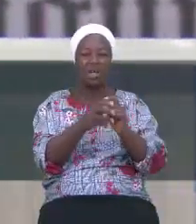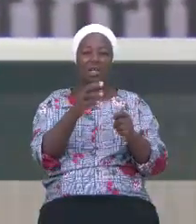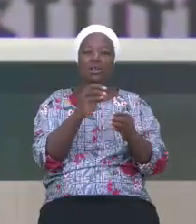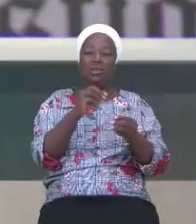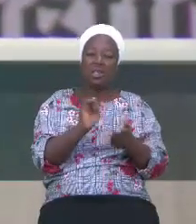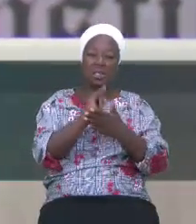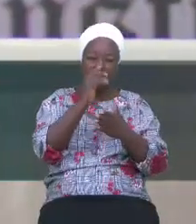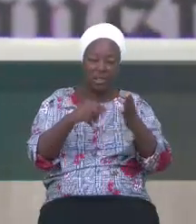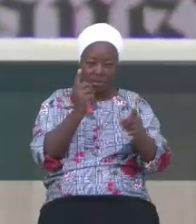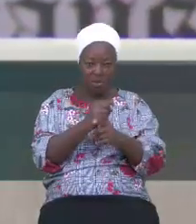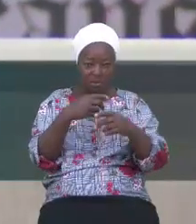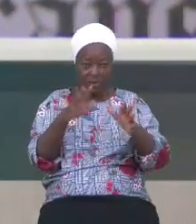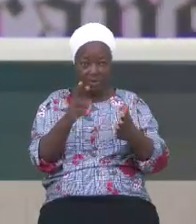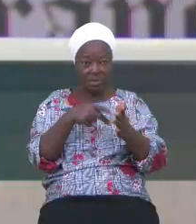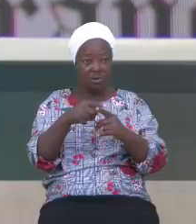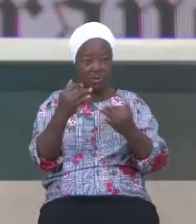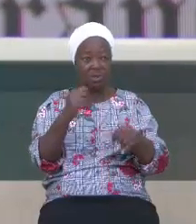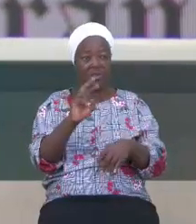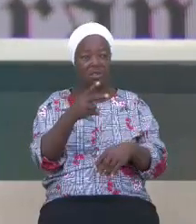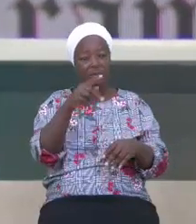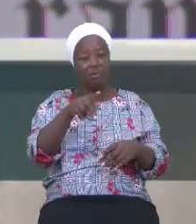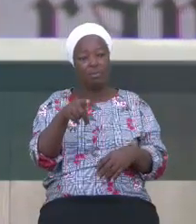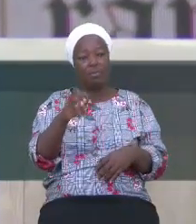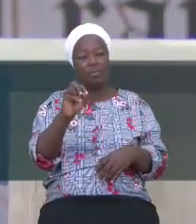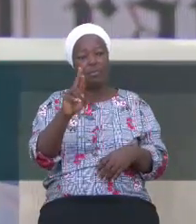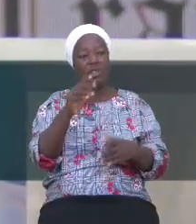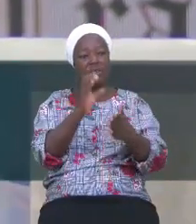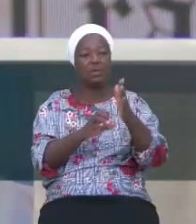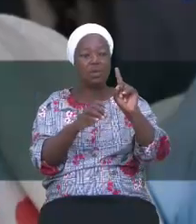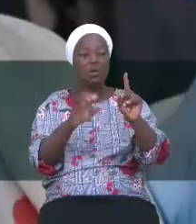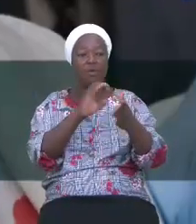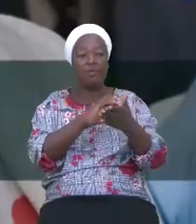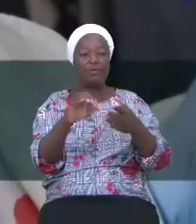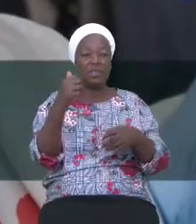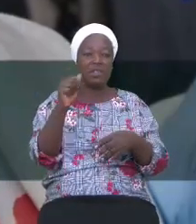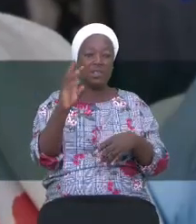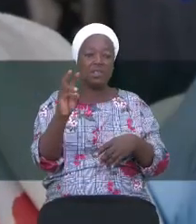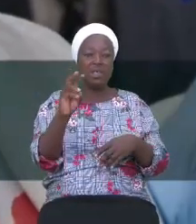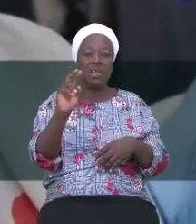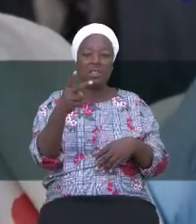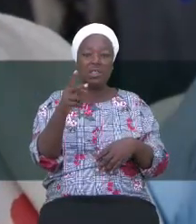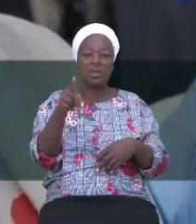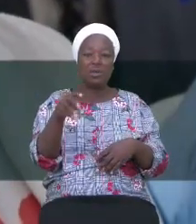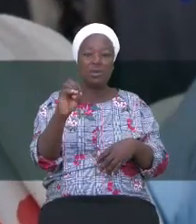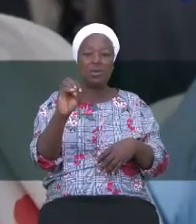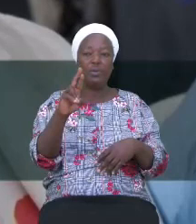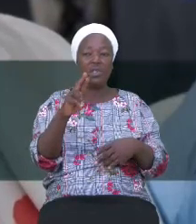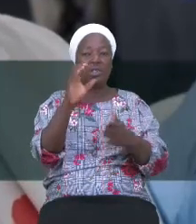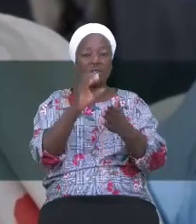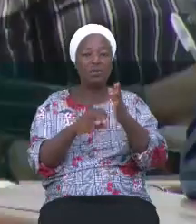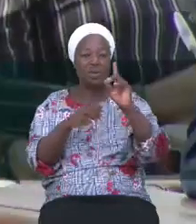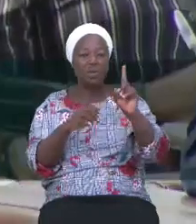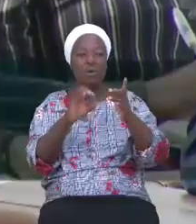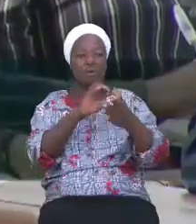in 2 Peter chapter 1, reading there from verse 16. 2 Peter chapter